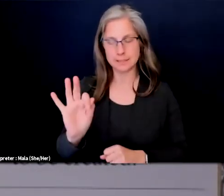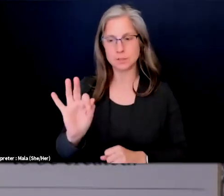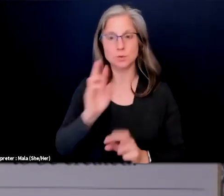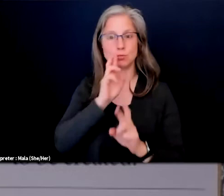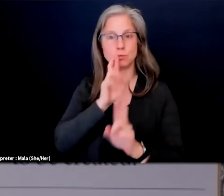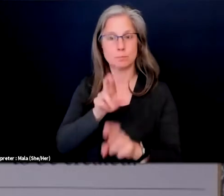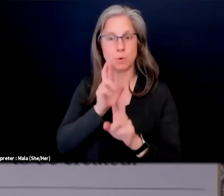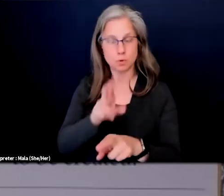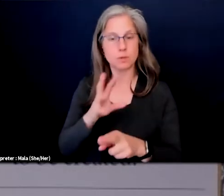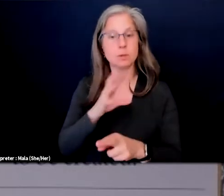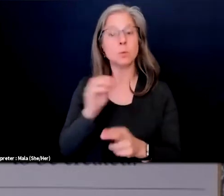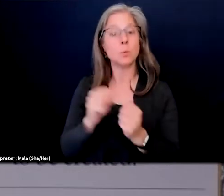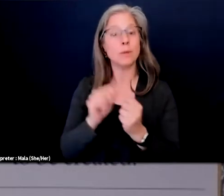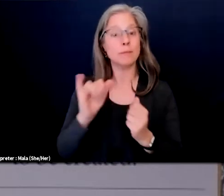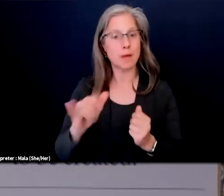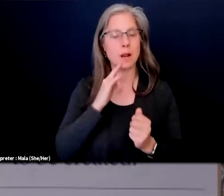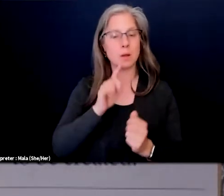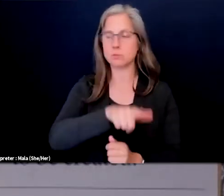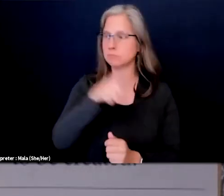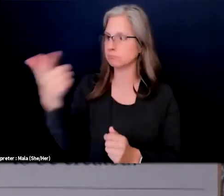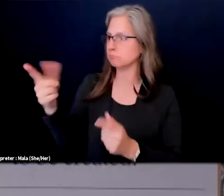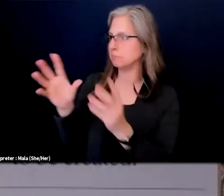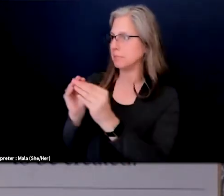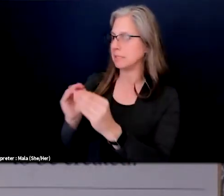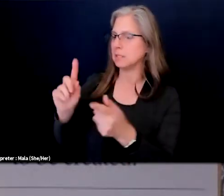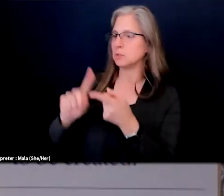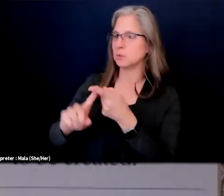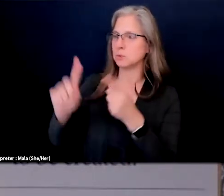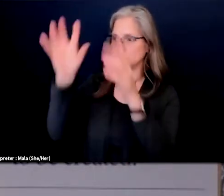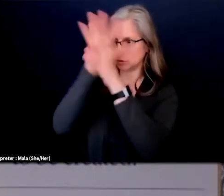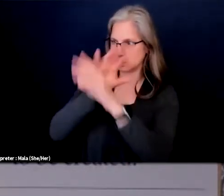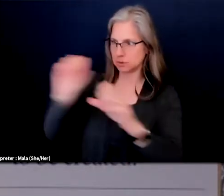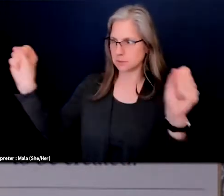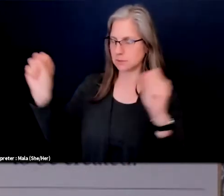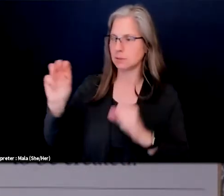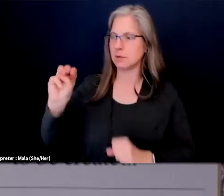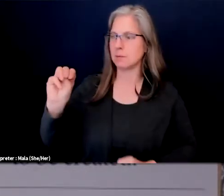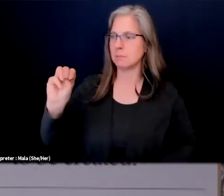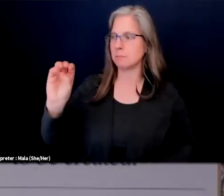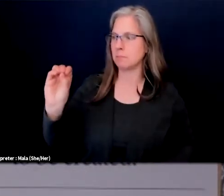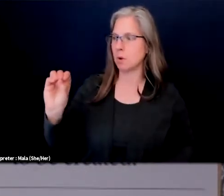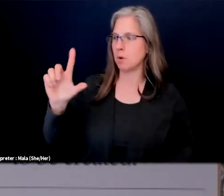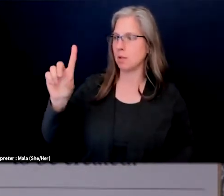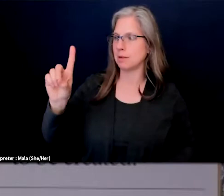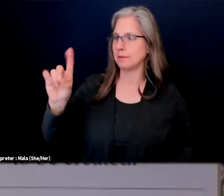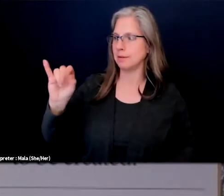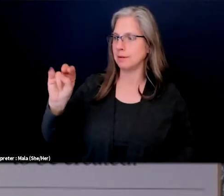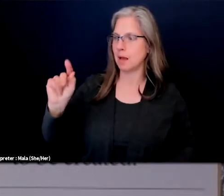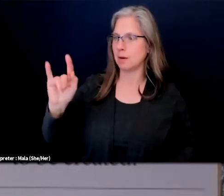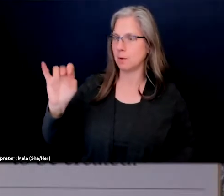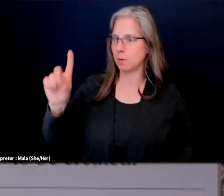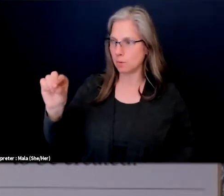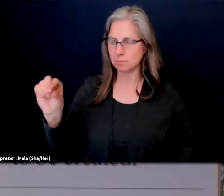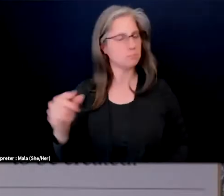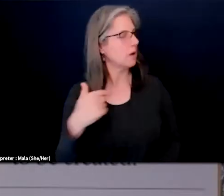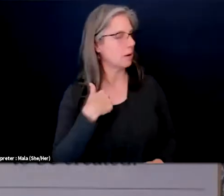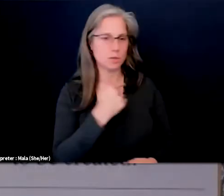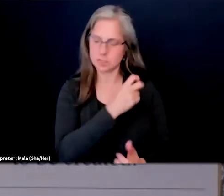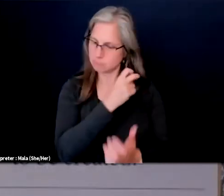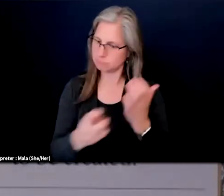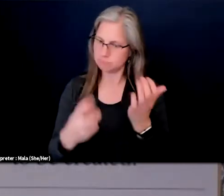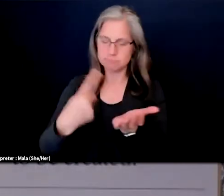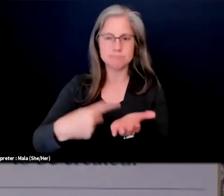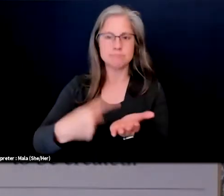report. And with that, I will turn the meeting over to Superintendent Maldonado. And I'm going to get us right into it with